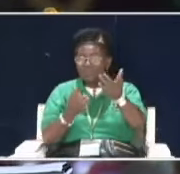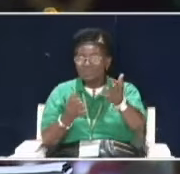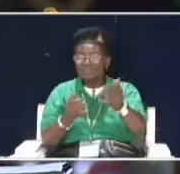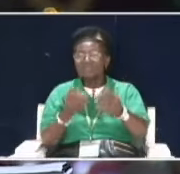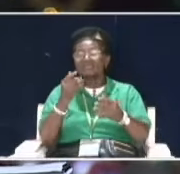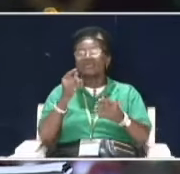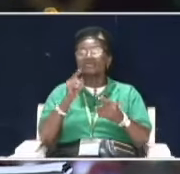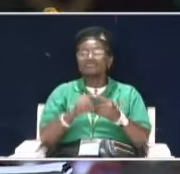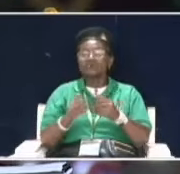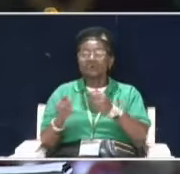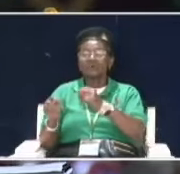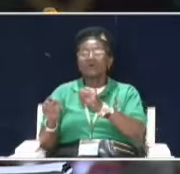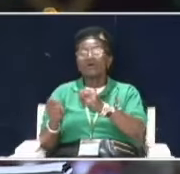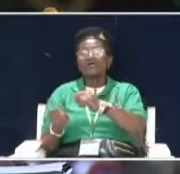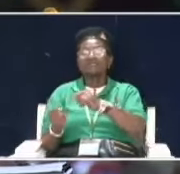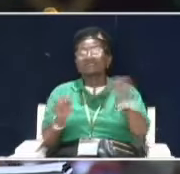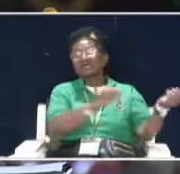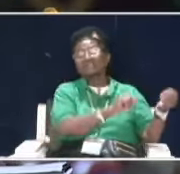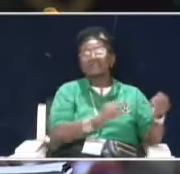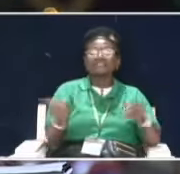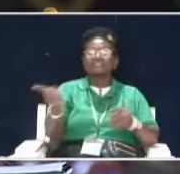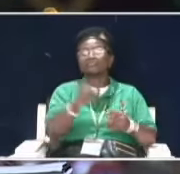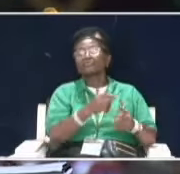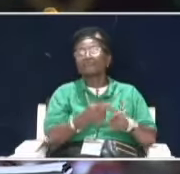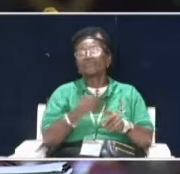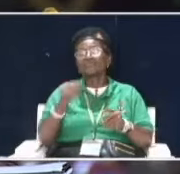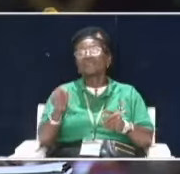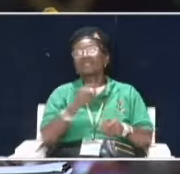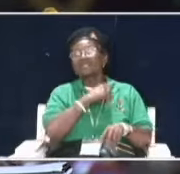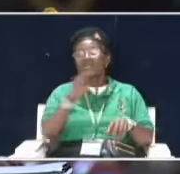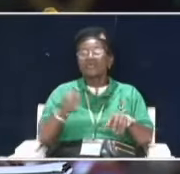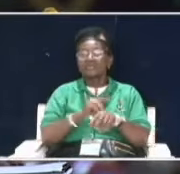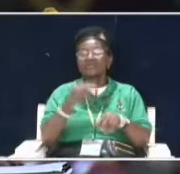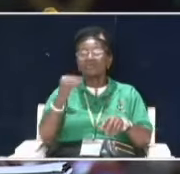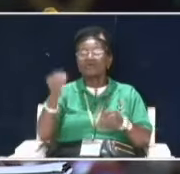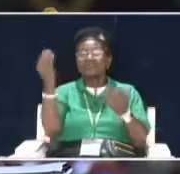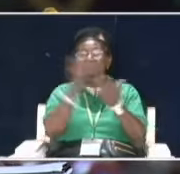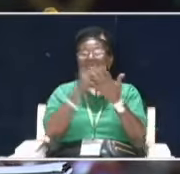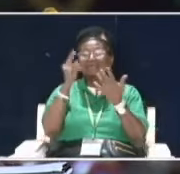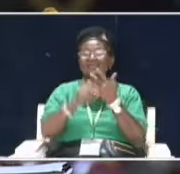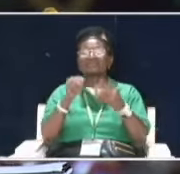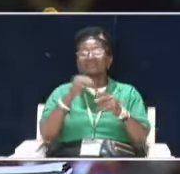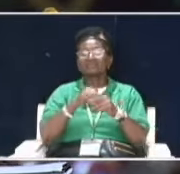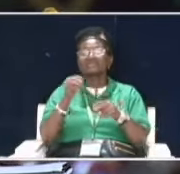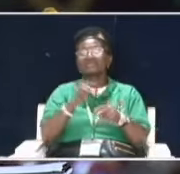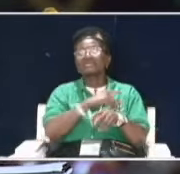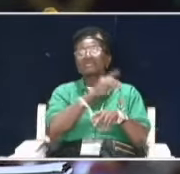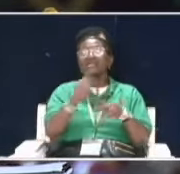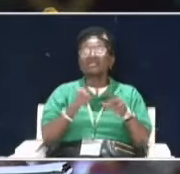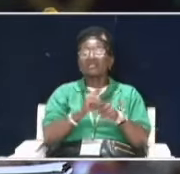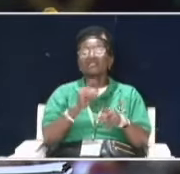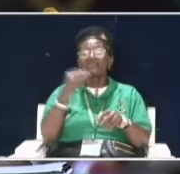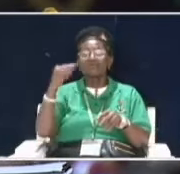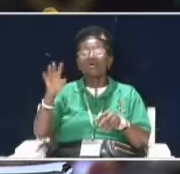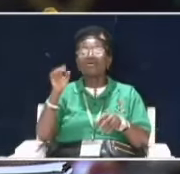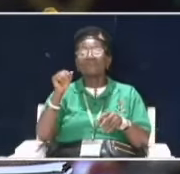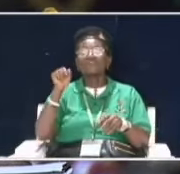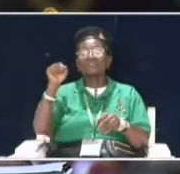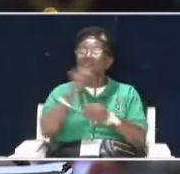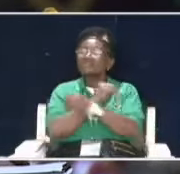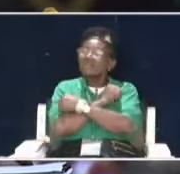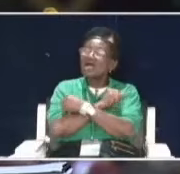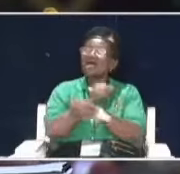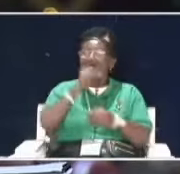to translate you from the kingdom of darkness into the kingdom of his dear son. But the choice